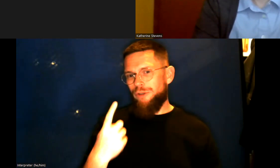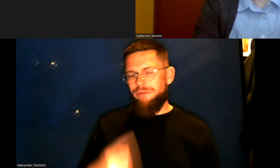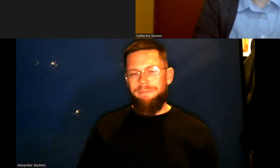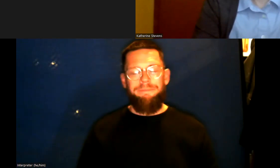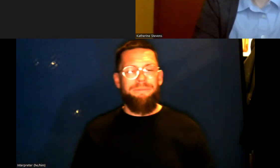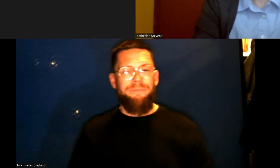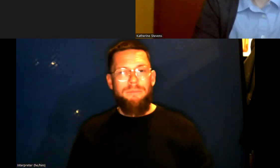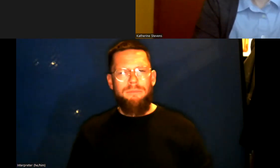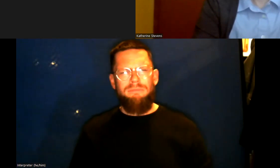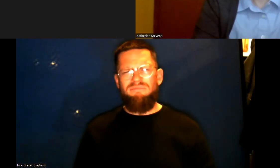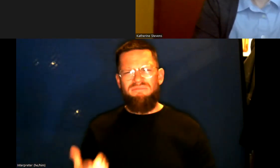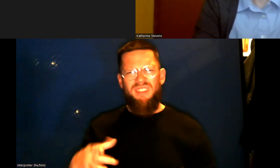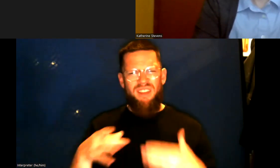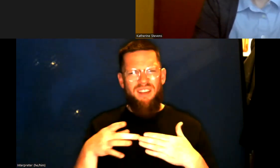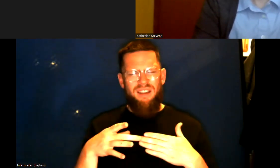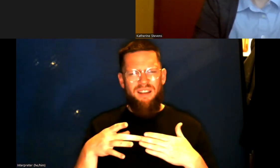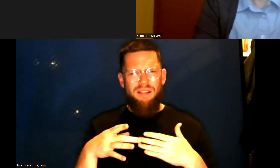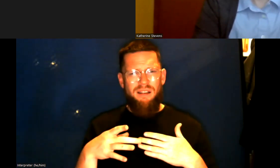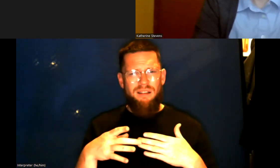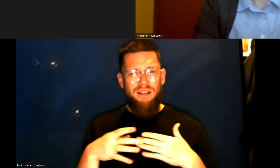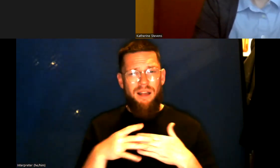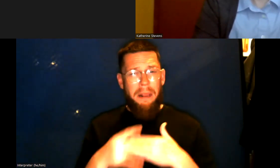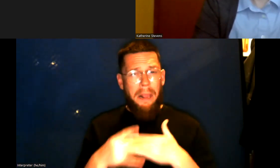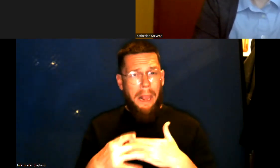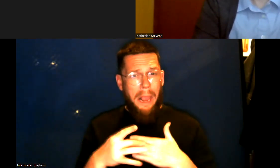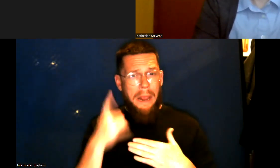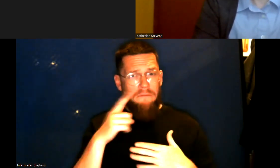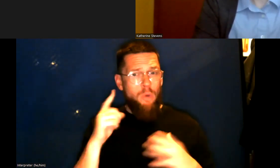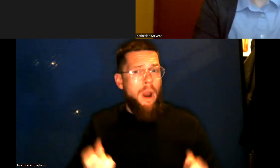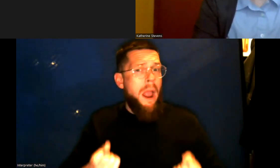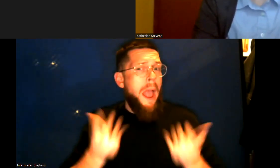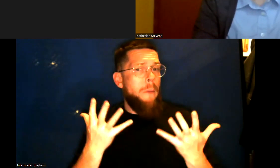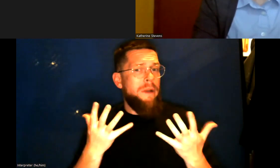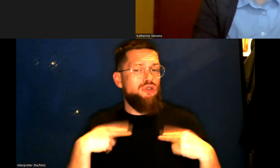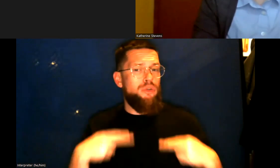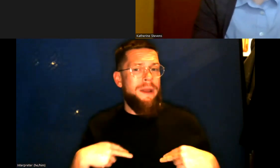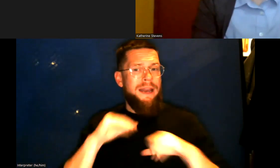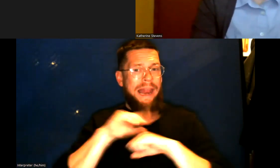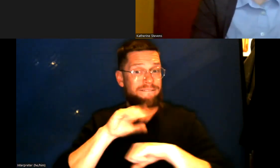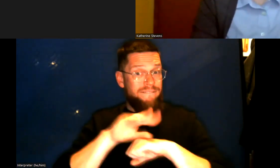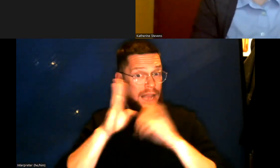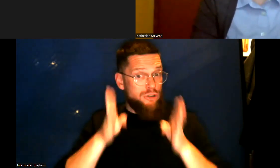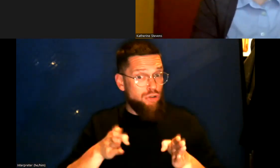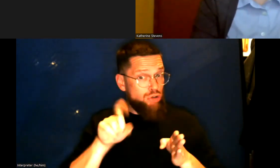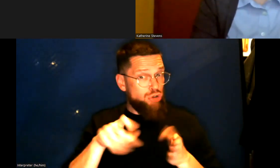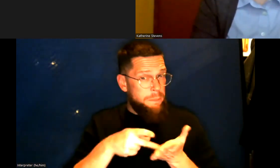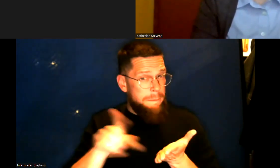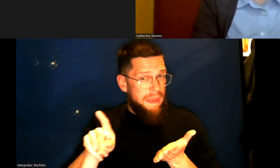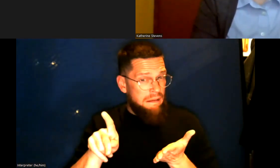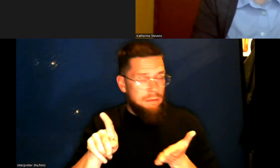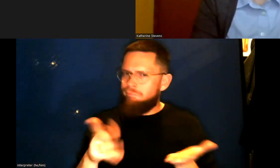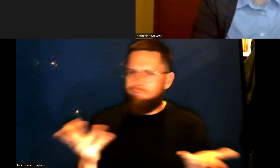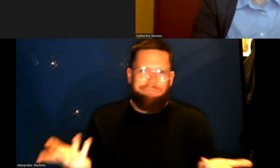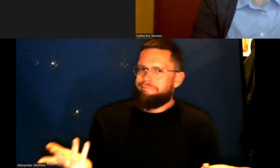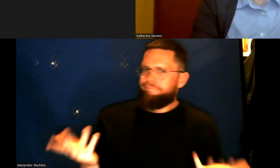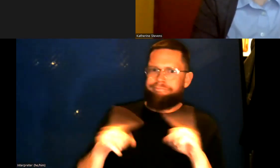Is there a guideline for how much humanities advisors should be paid? It varies widely depending